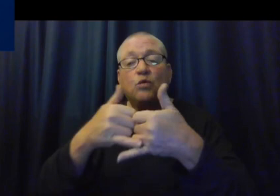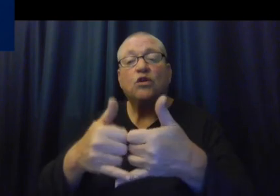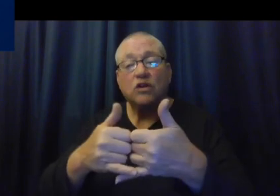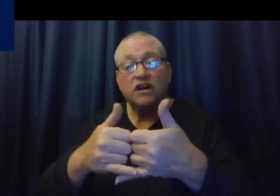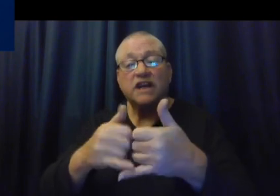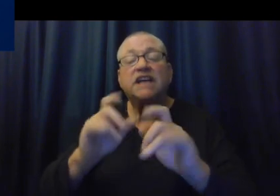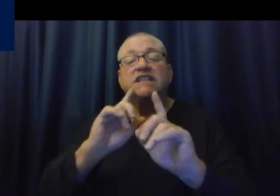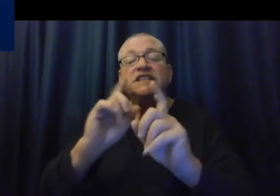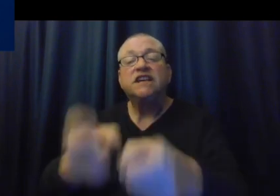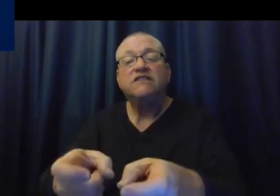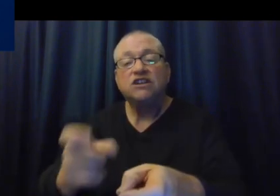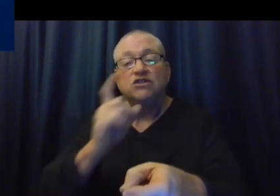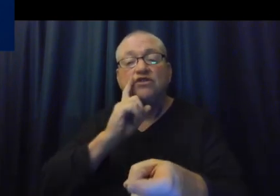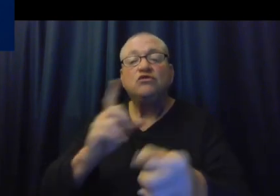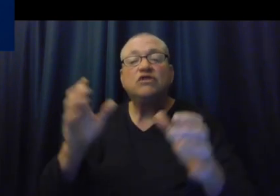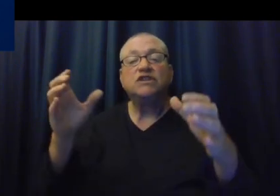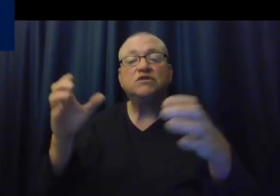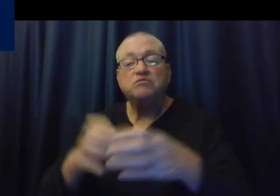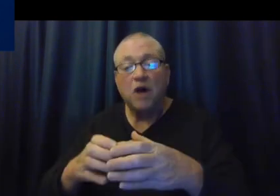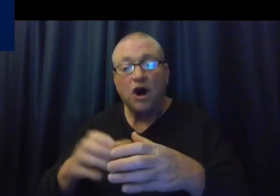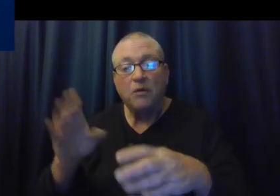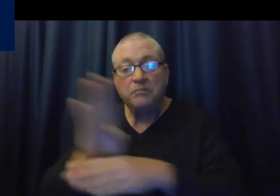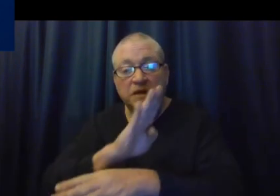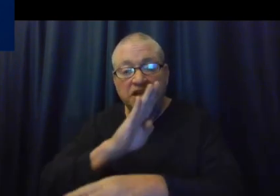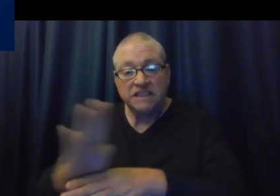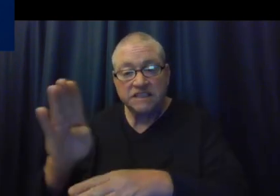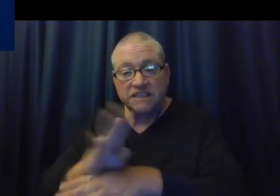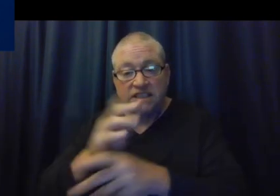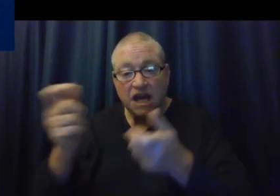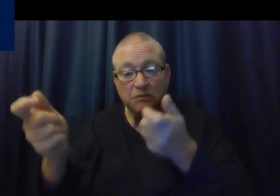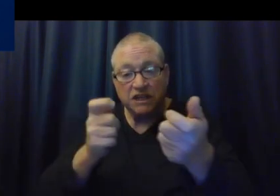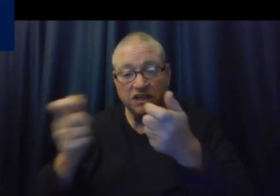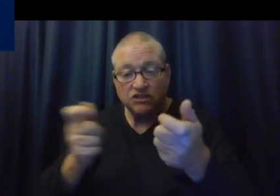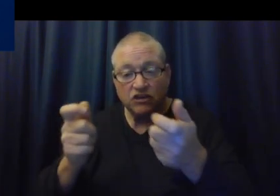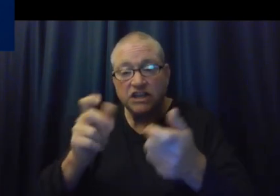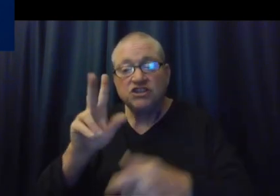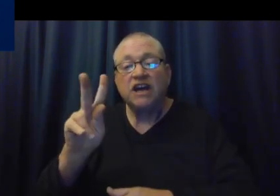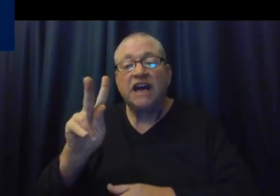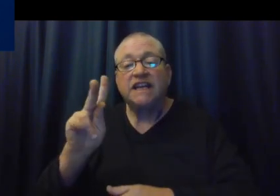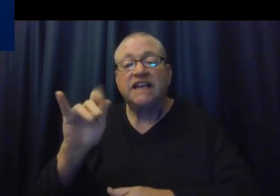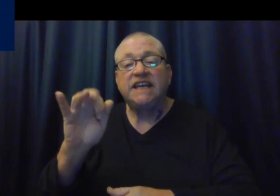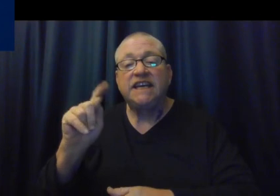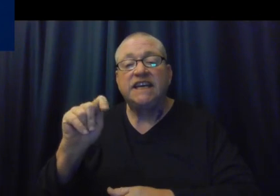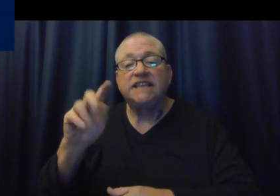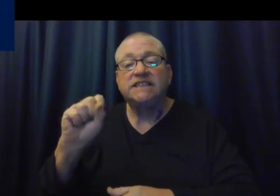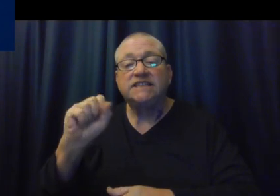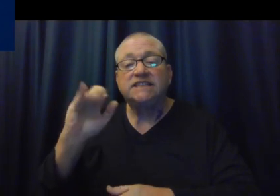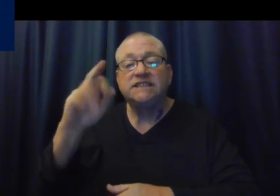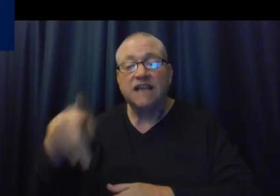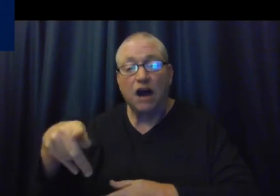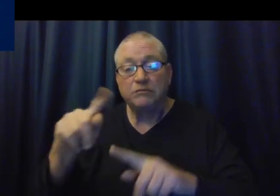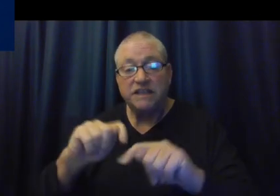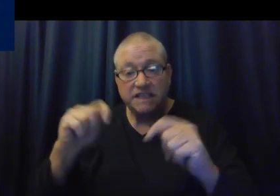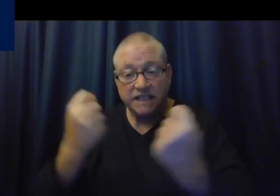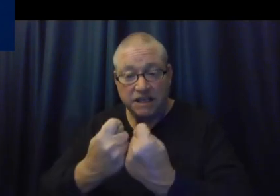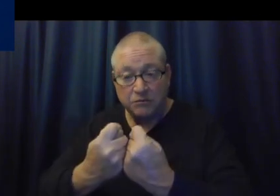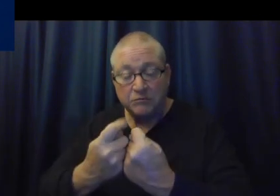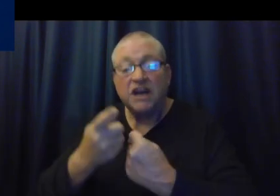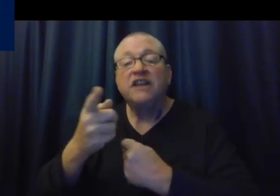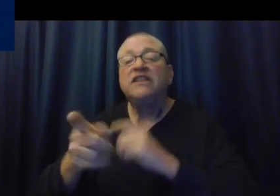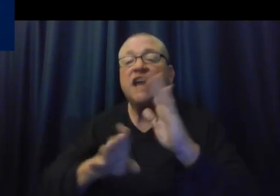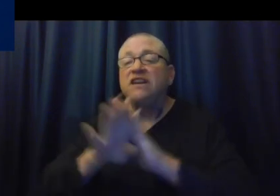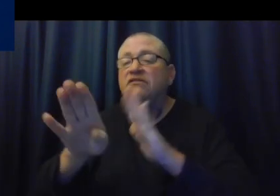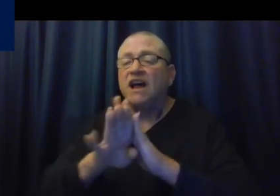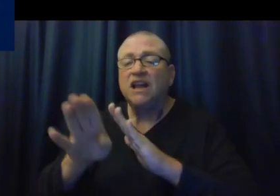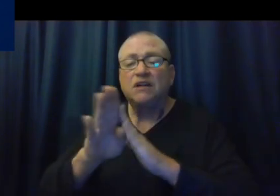Recognition Award goes to the Small Business Development Center Kitsap team. Working collaboratively over a 2-year period, this